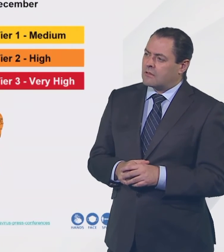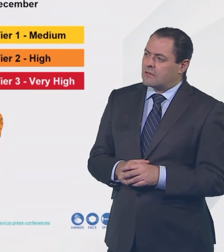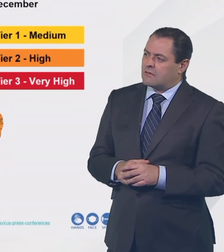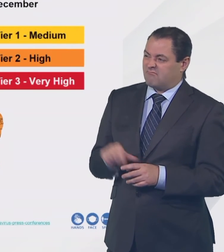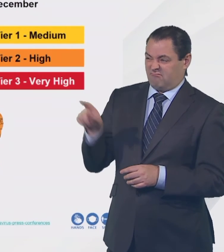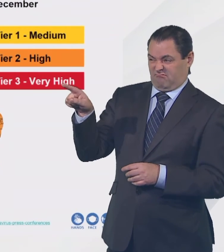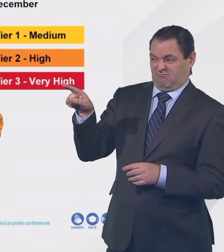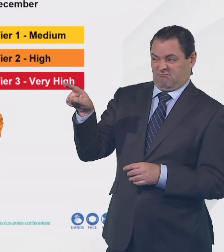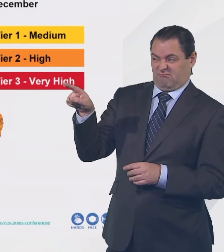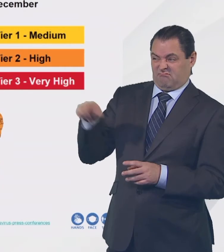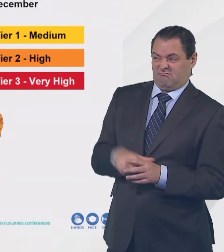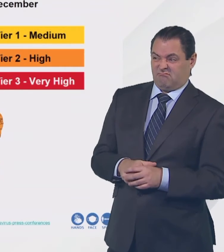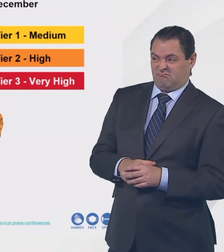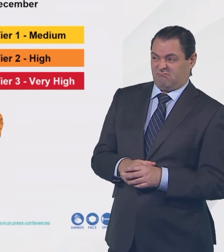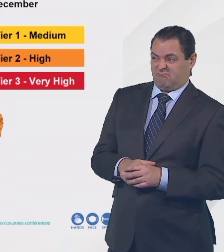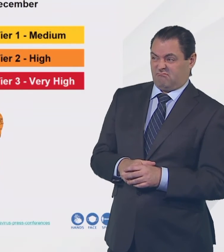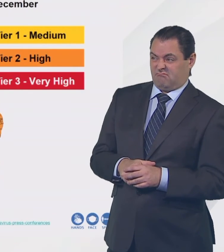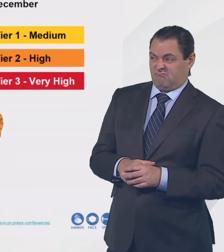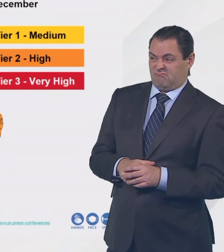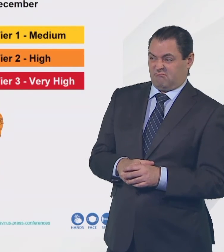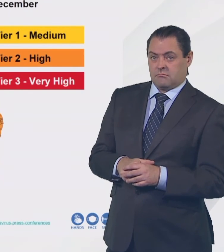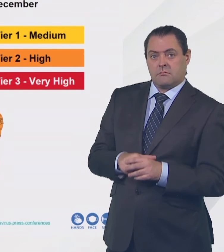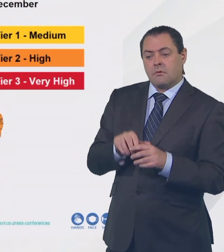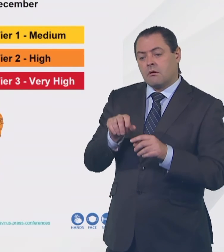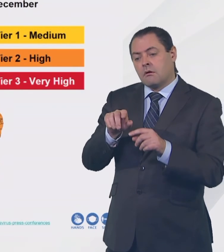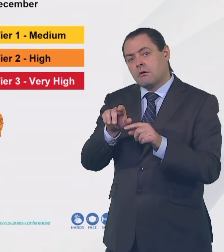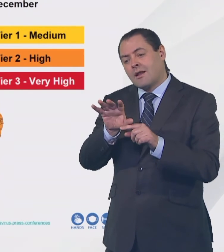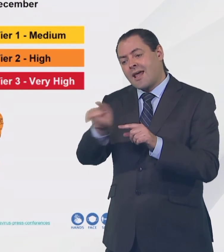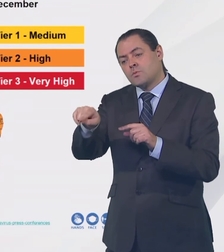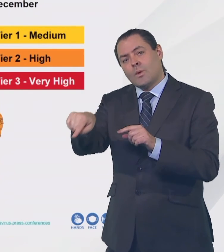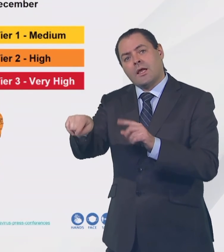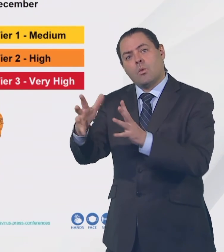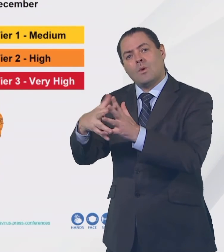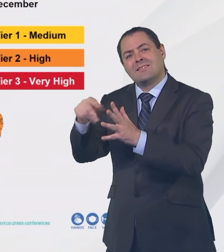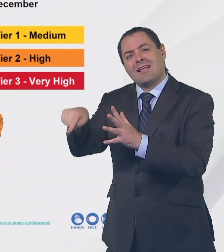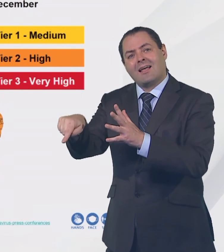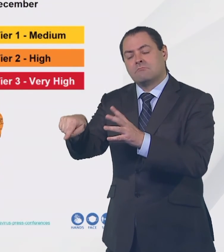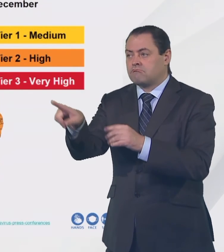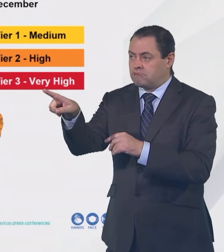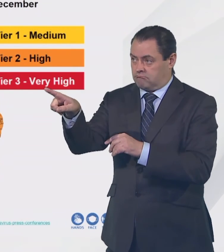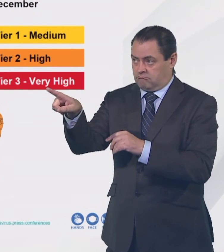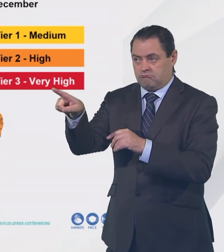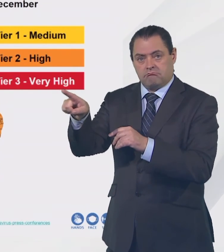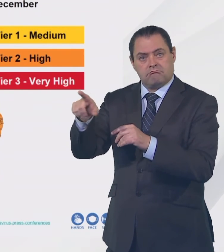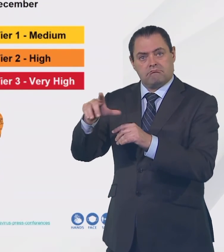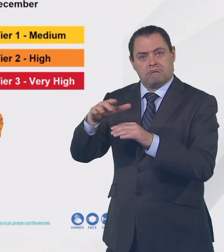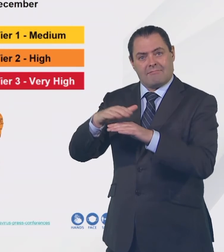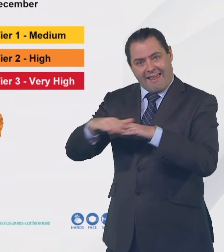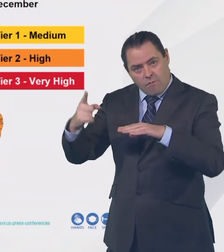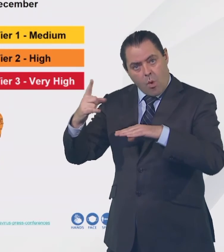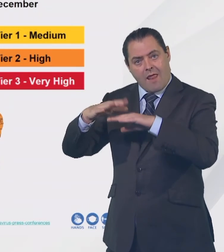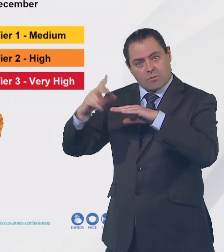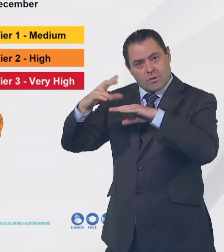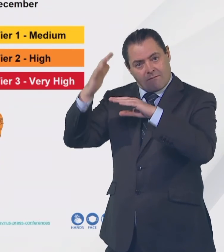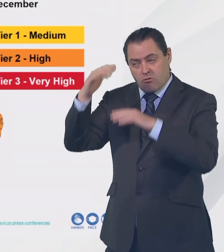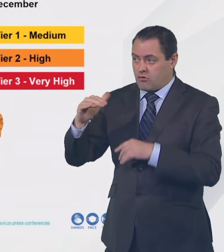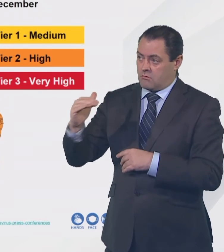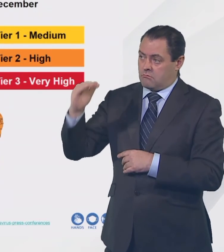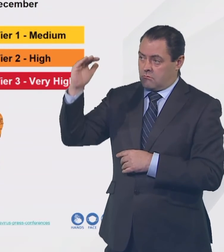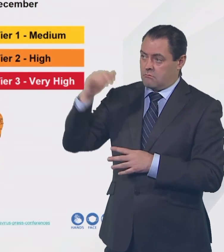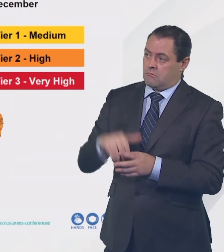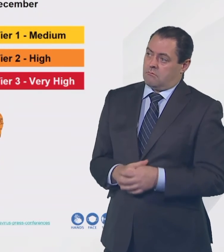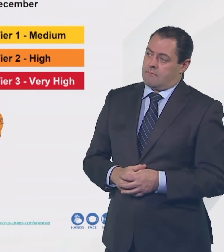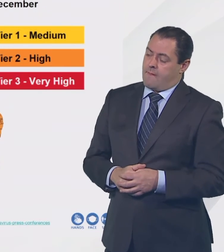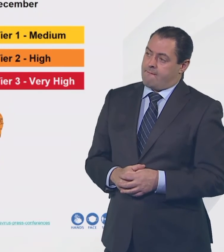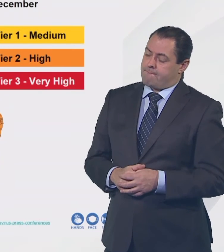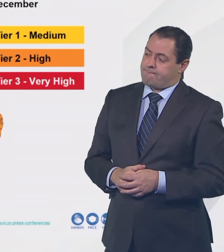please. What you then have is a process of looking at all the data, and these are the things which